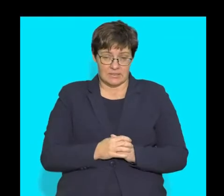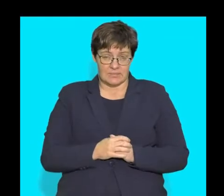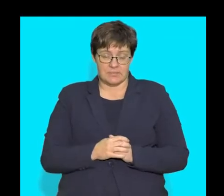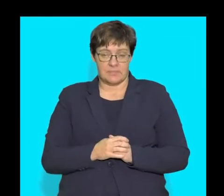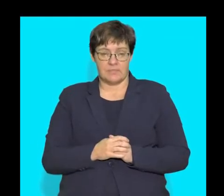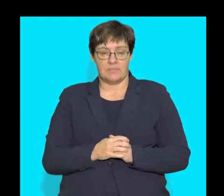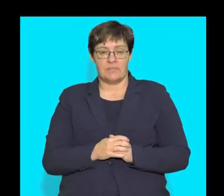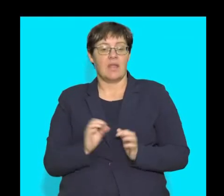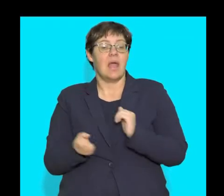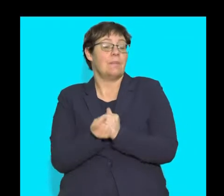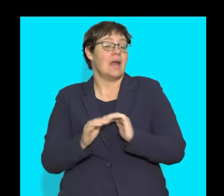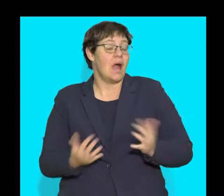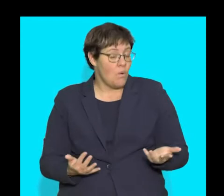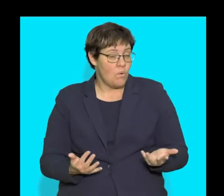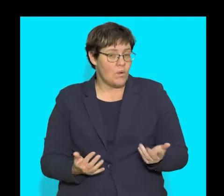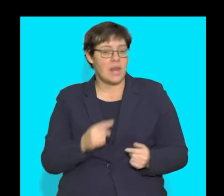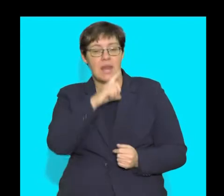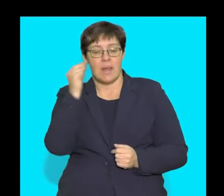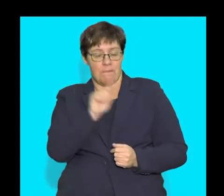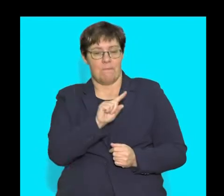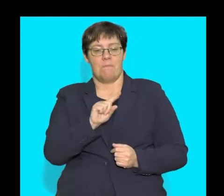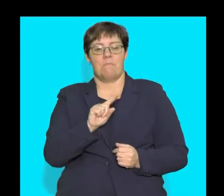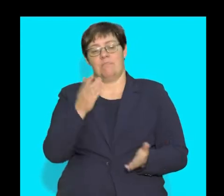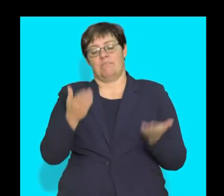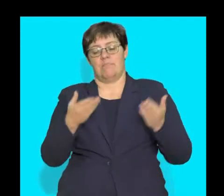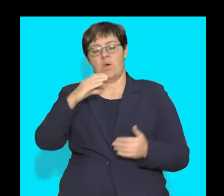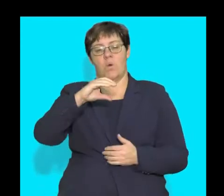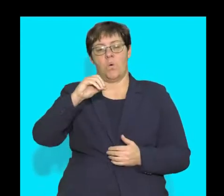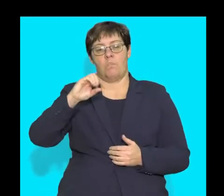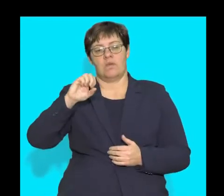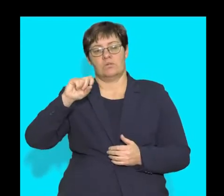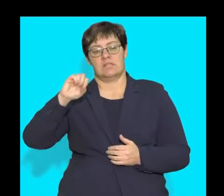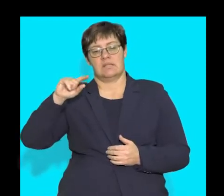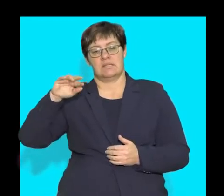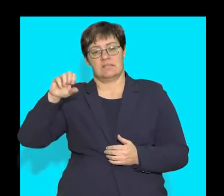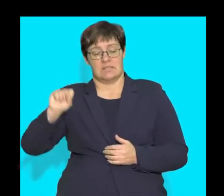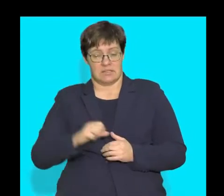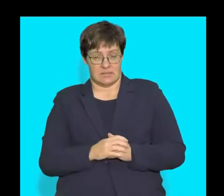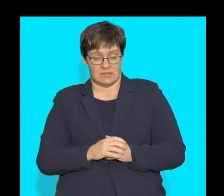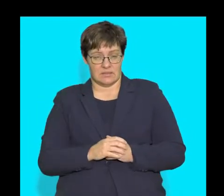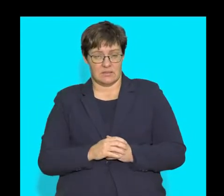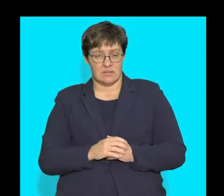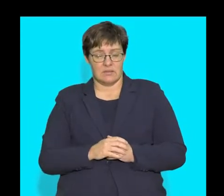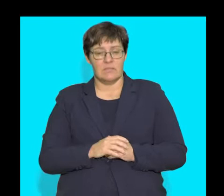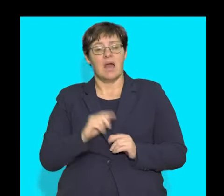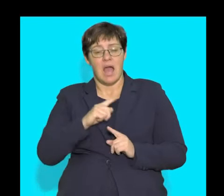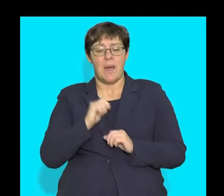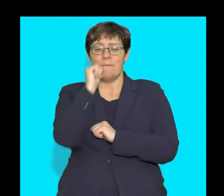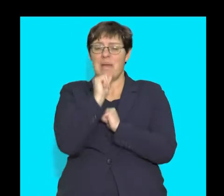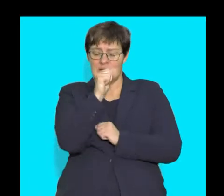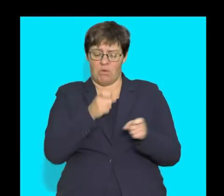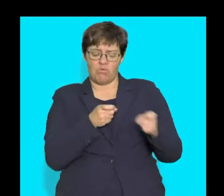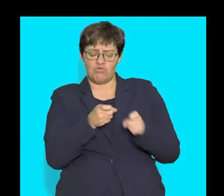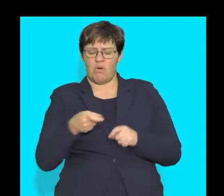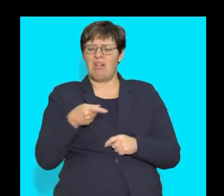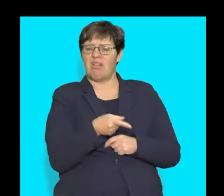this occurs by a process, as I mentioned, called homeostasis. There is a mechanism that controls this process, and